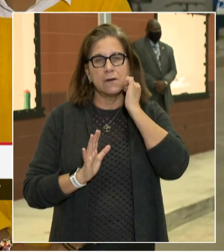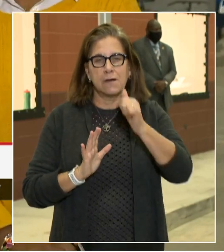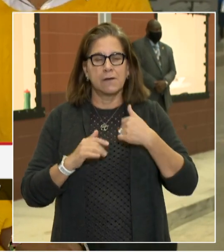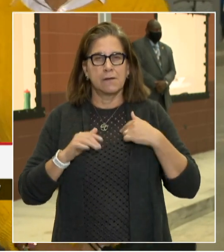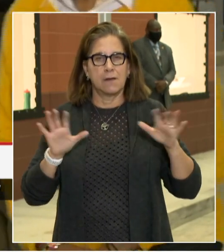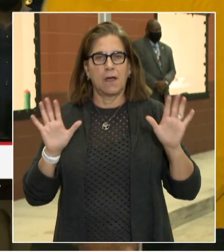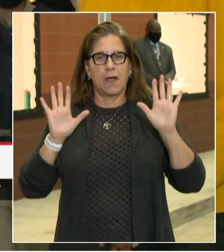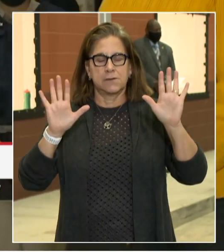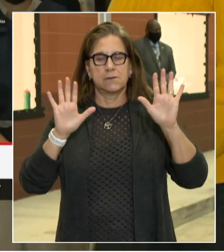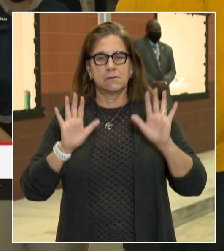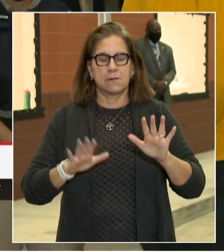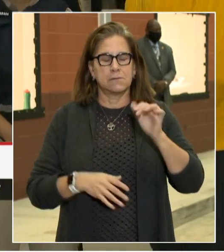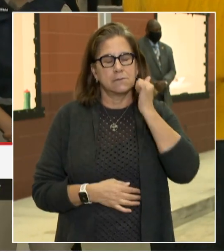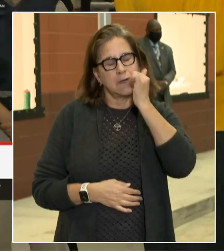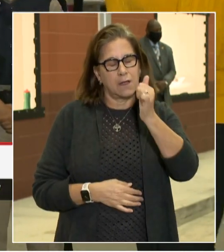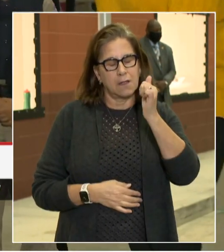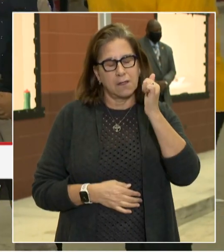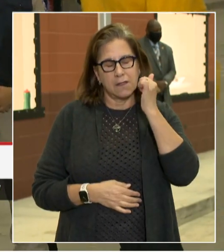Thank you. Thank you.